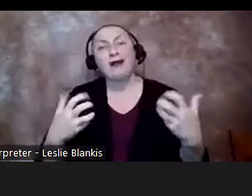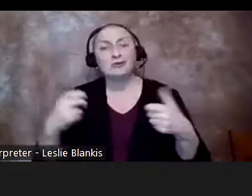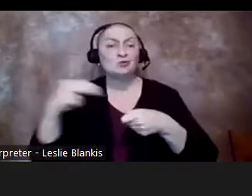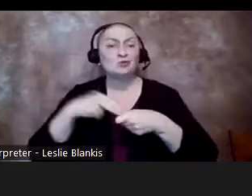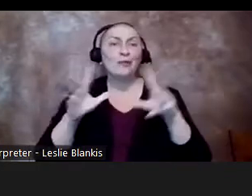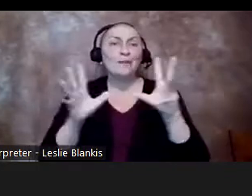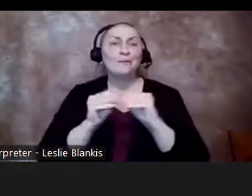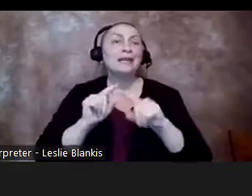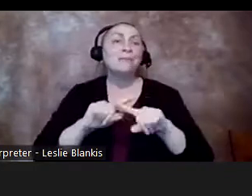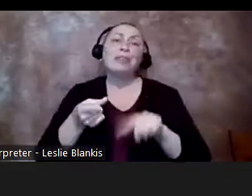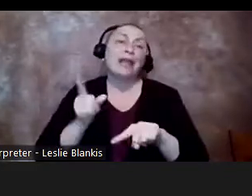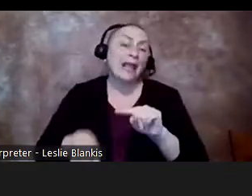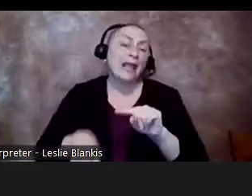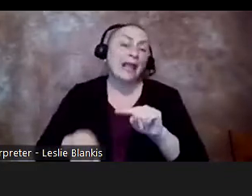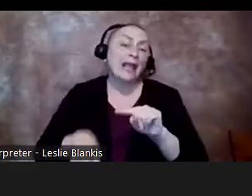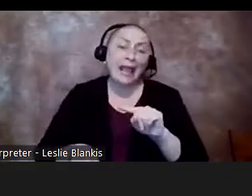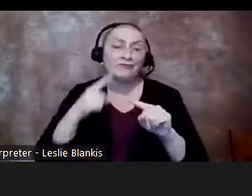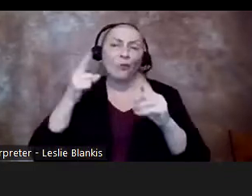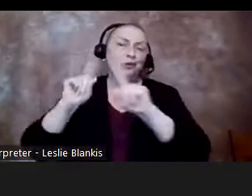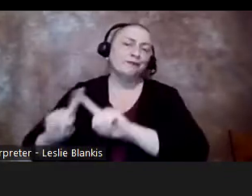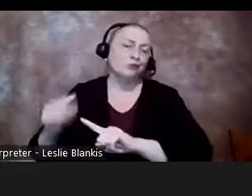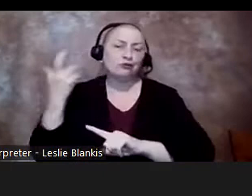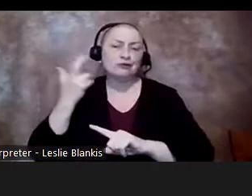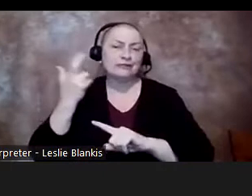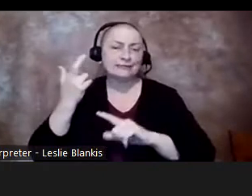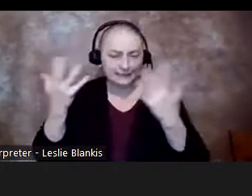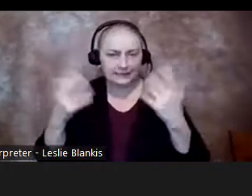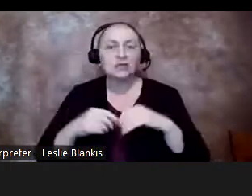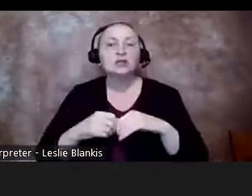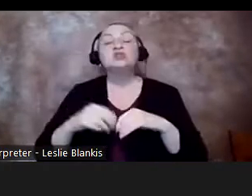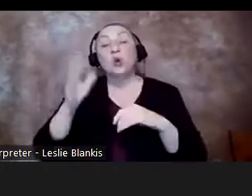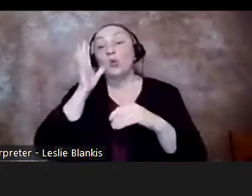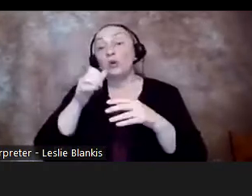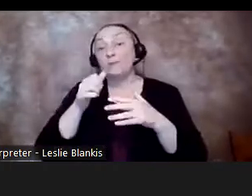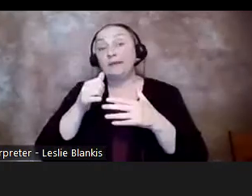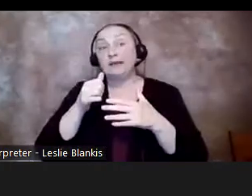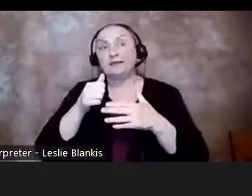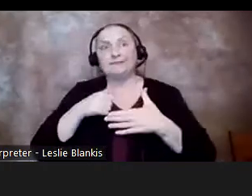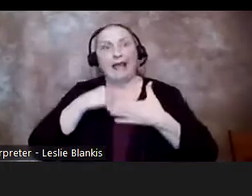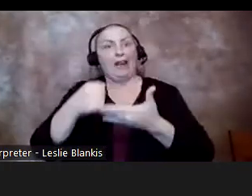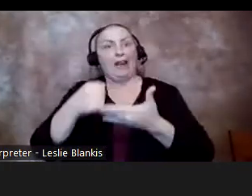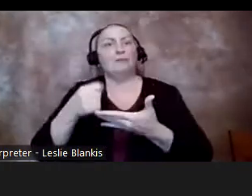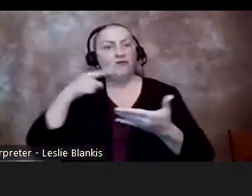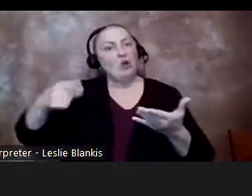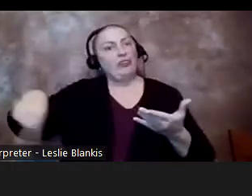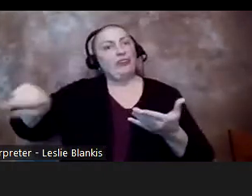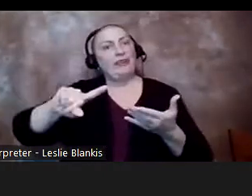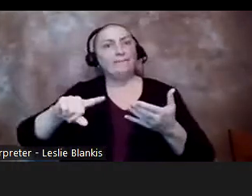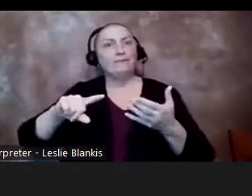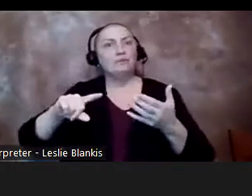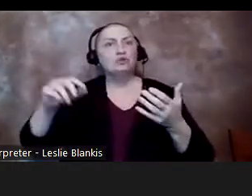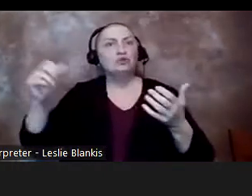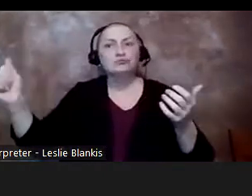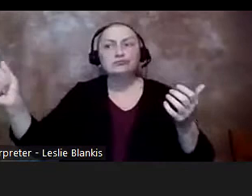are not able to attend for whatever reason. And it'll be helpful for us to be, for them to be able to come back